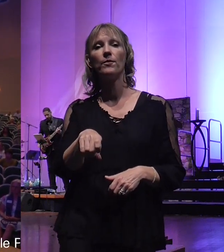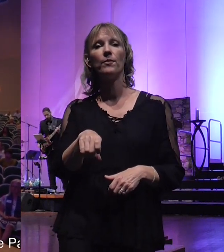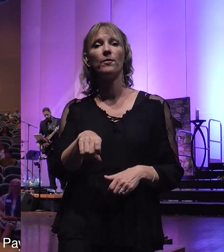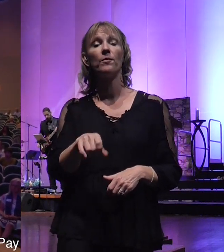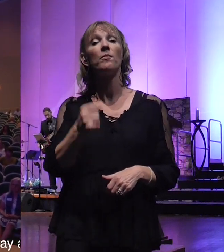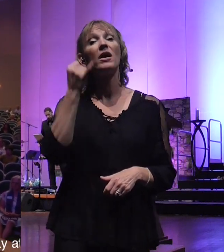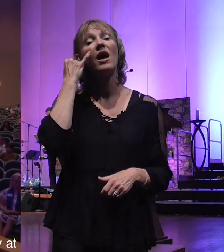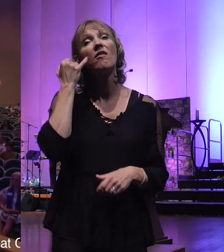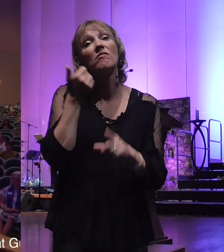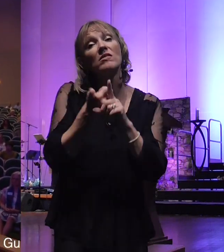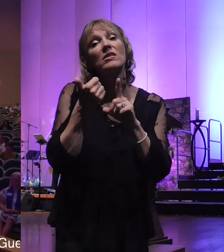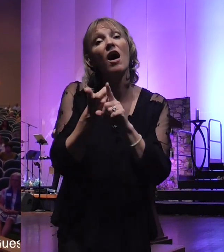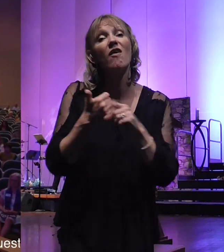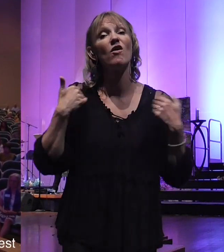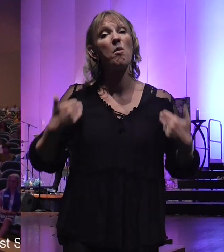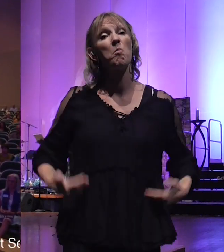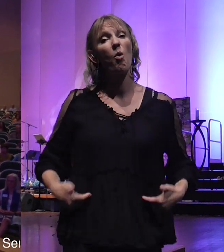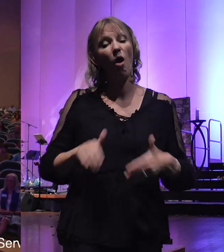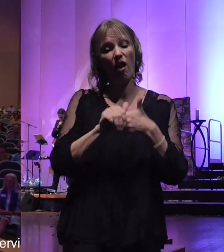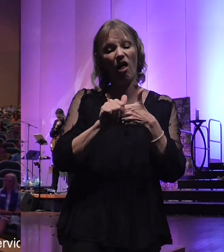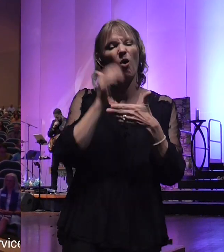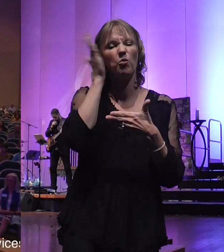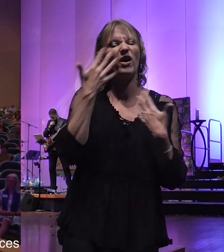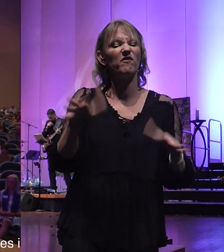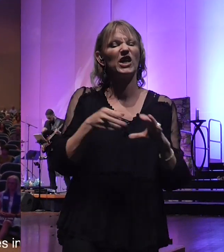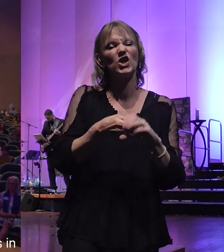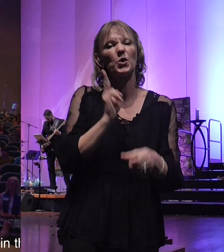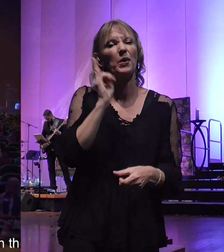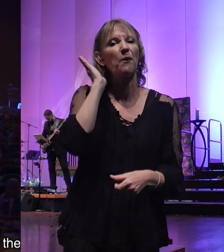If you were mortal, you'd have quit by now.